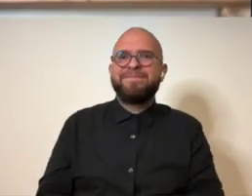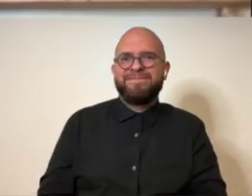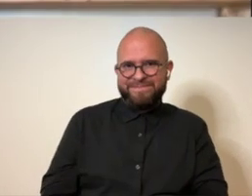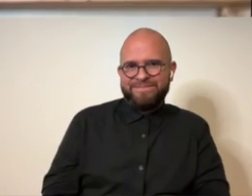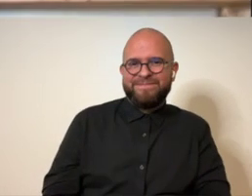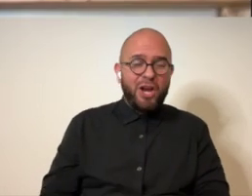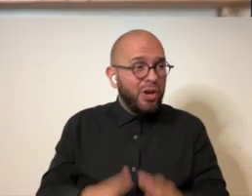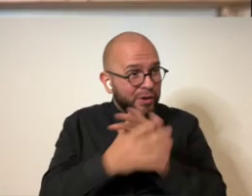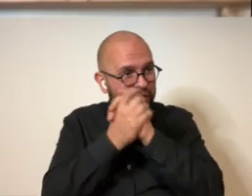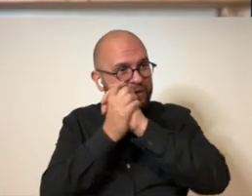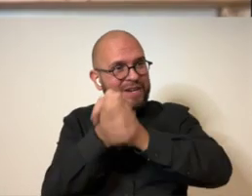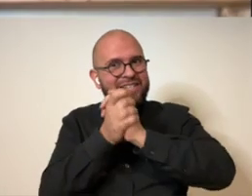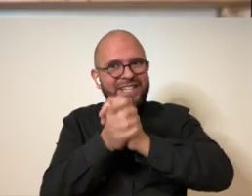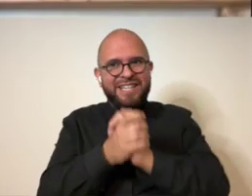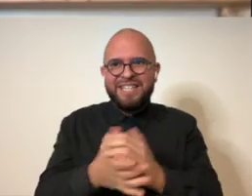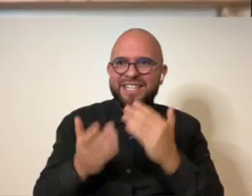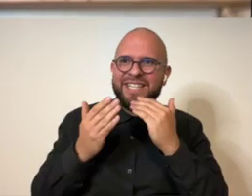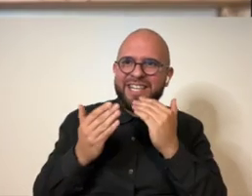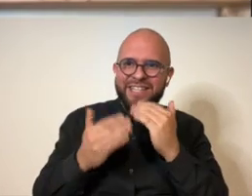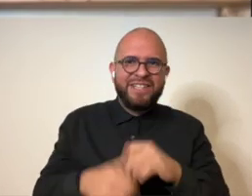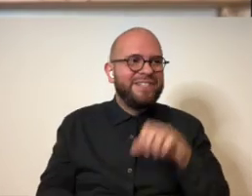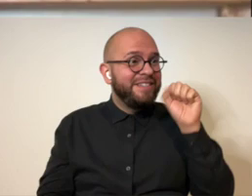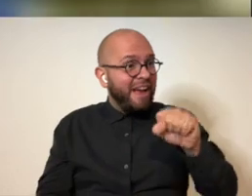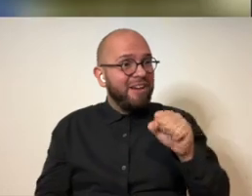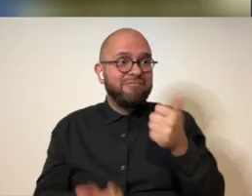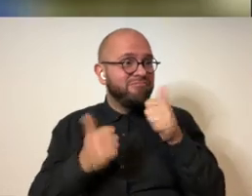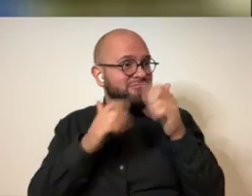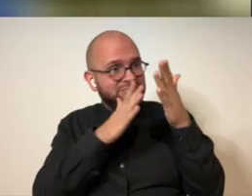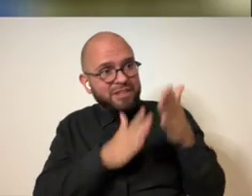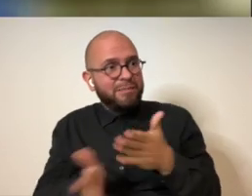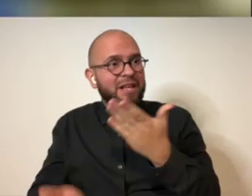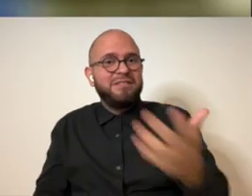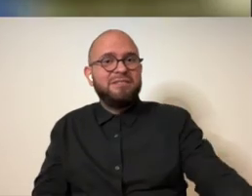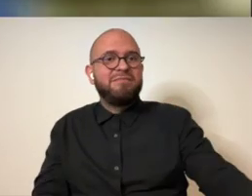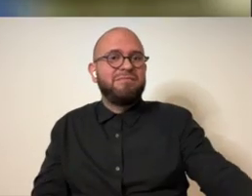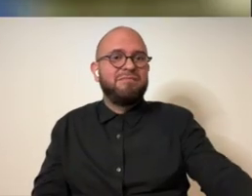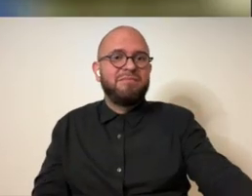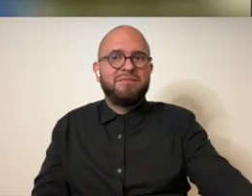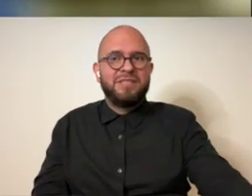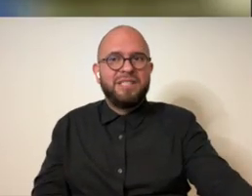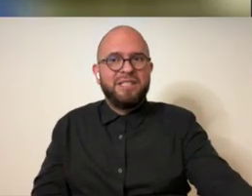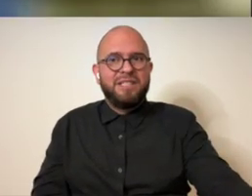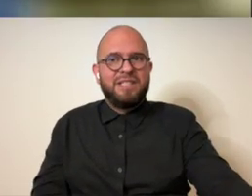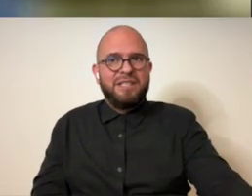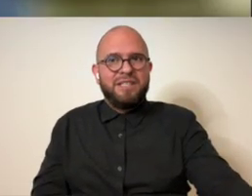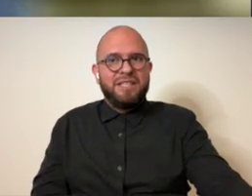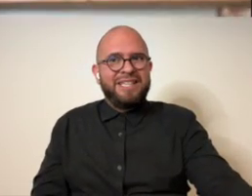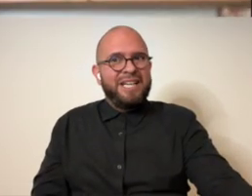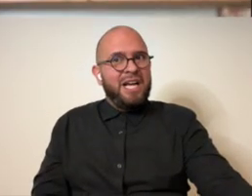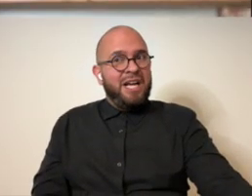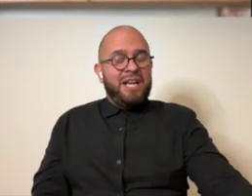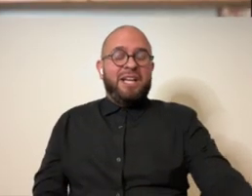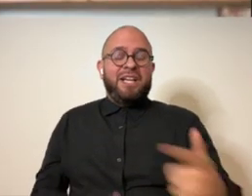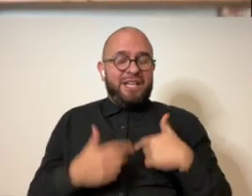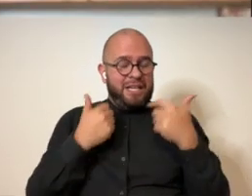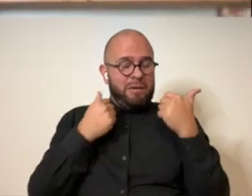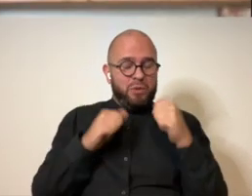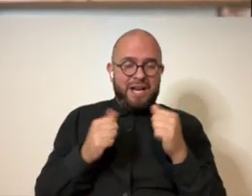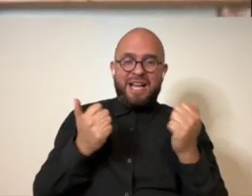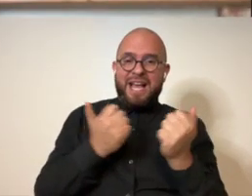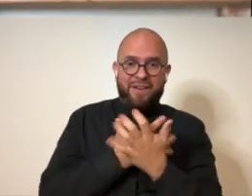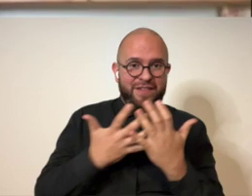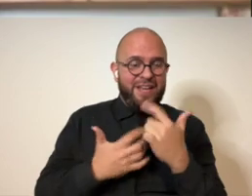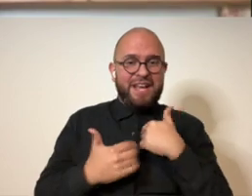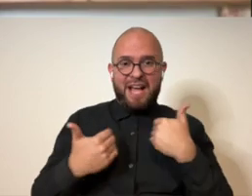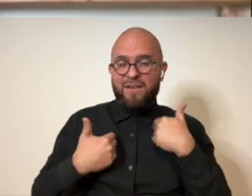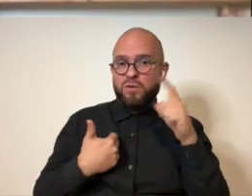And you are about to finish up your school. Yes. Well, congratulations. Thank you. Yay. Any